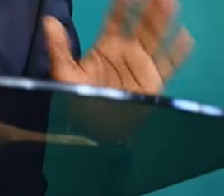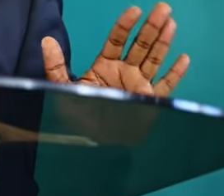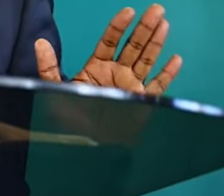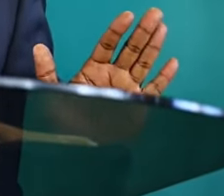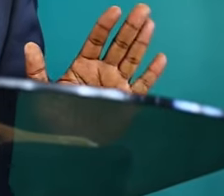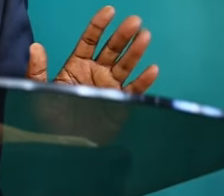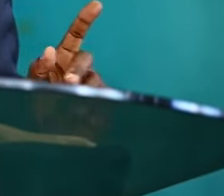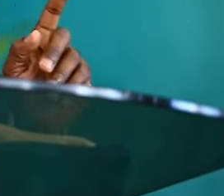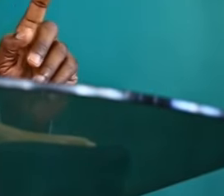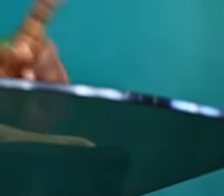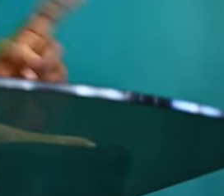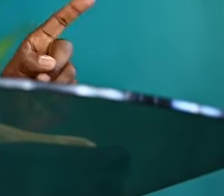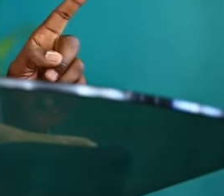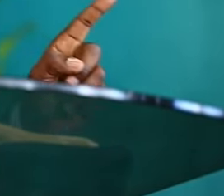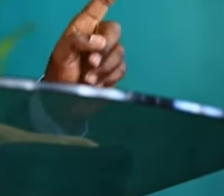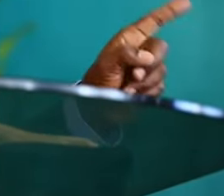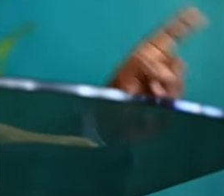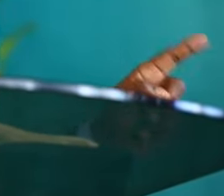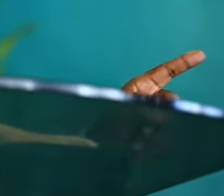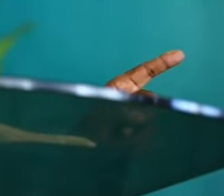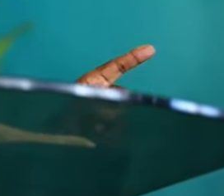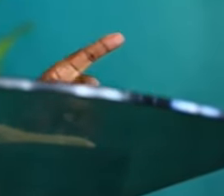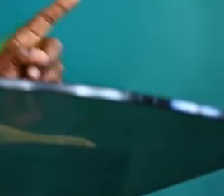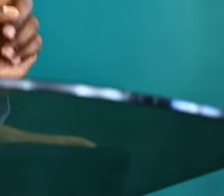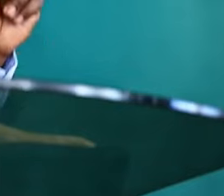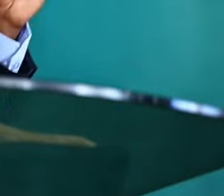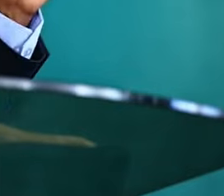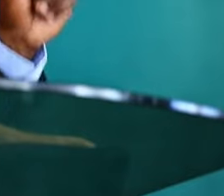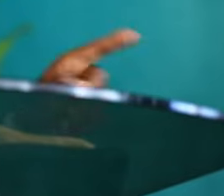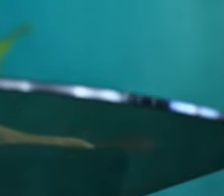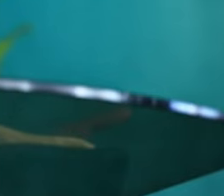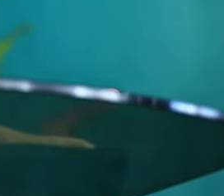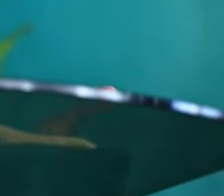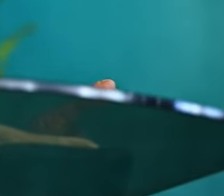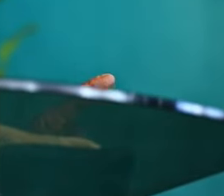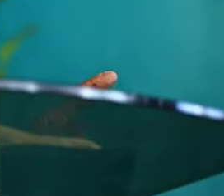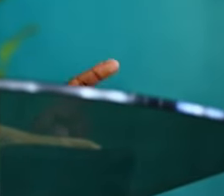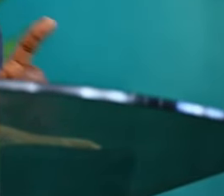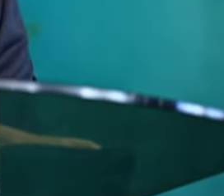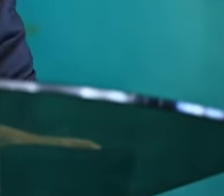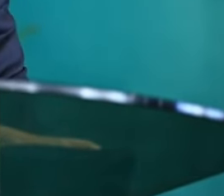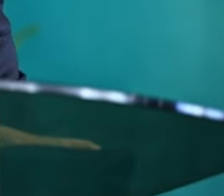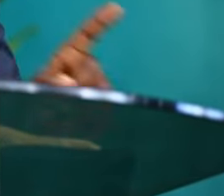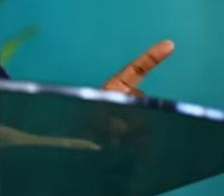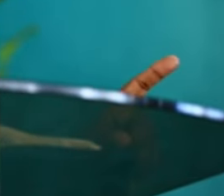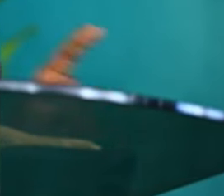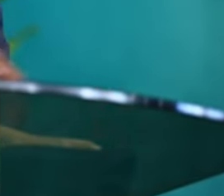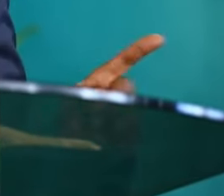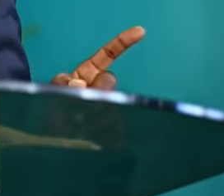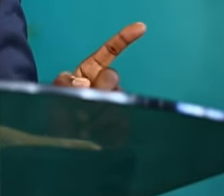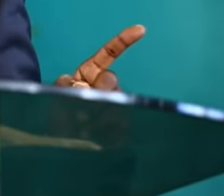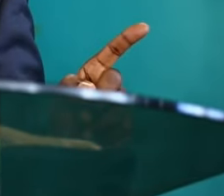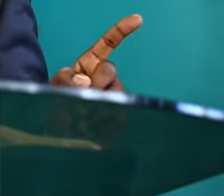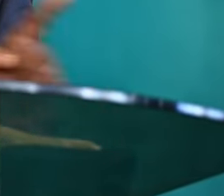to penetrate. But Jonathan and his armor bearer, being outliers, they are not going to be deterred